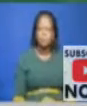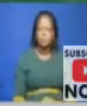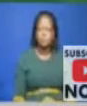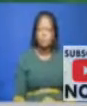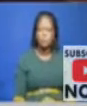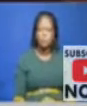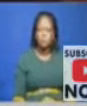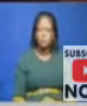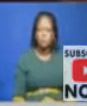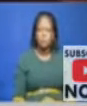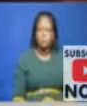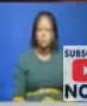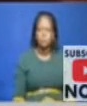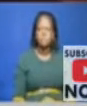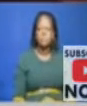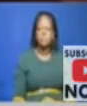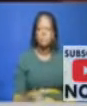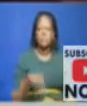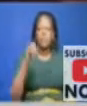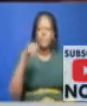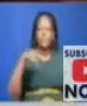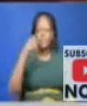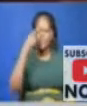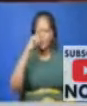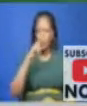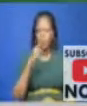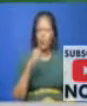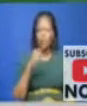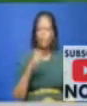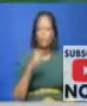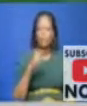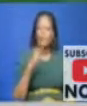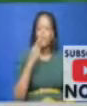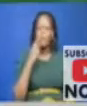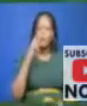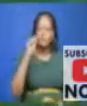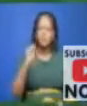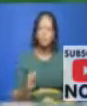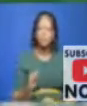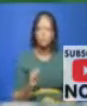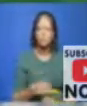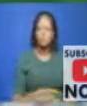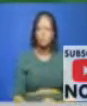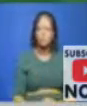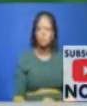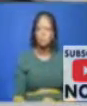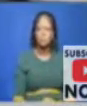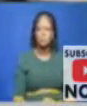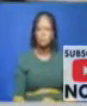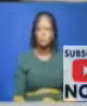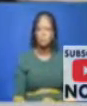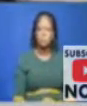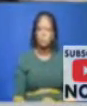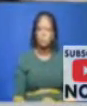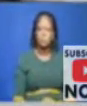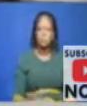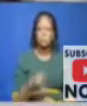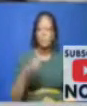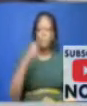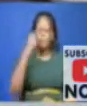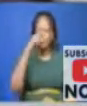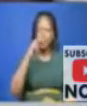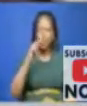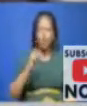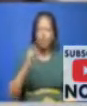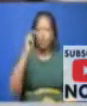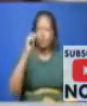And I'm David Kosing, MP Pokot South, West Pokot County. Abdul Rahim Daoud, MP for North Imenti in